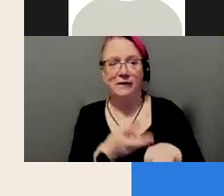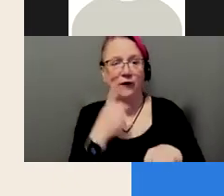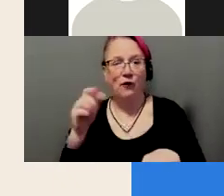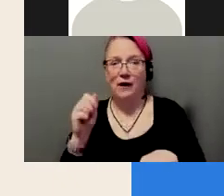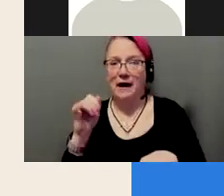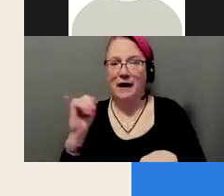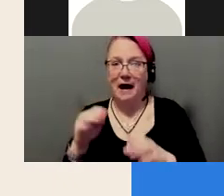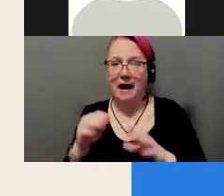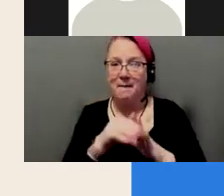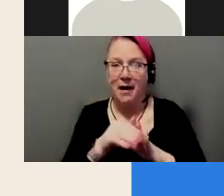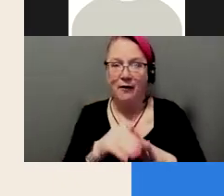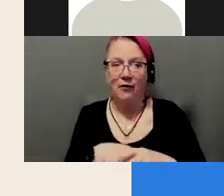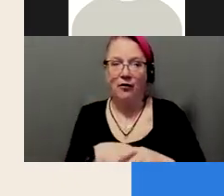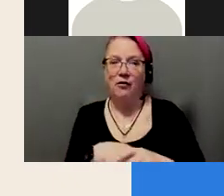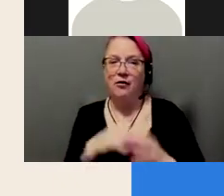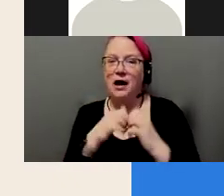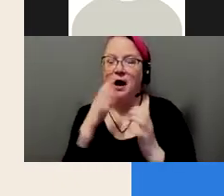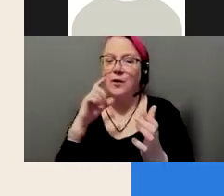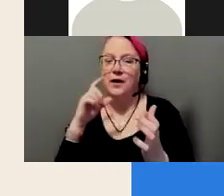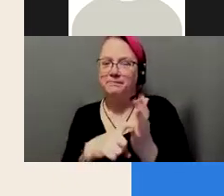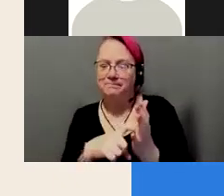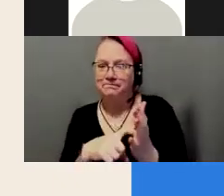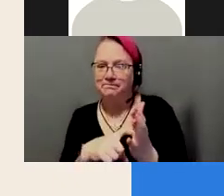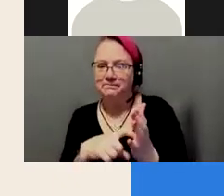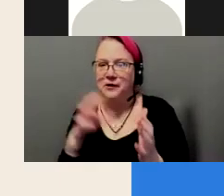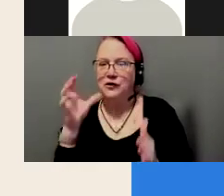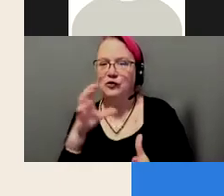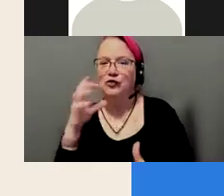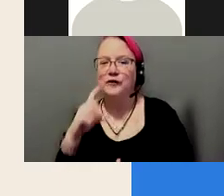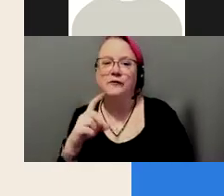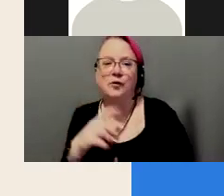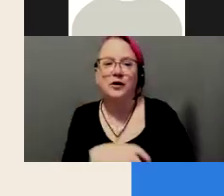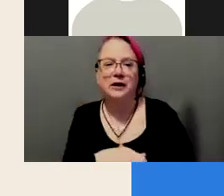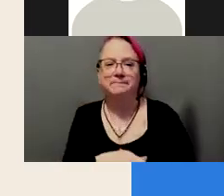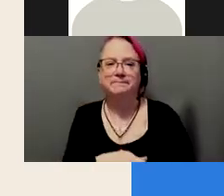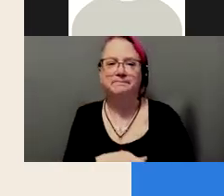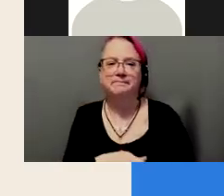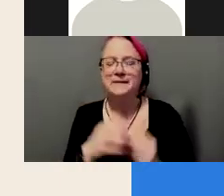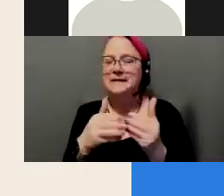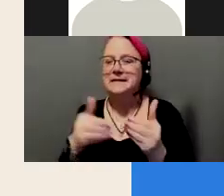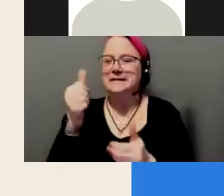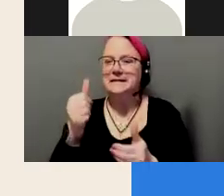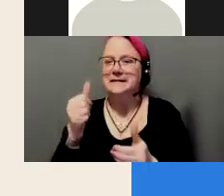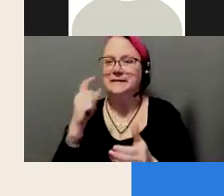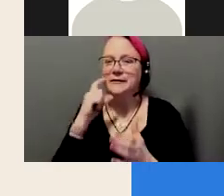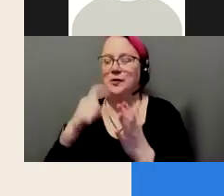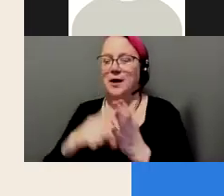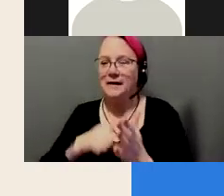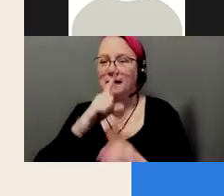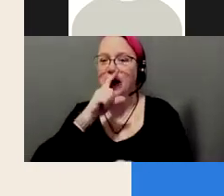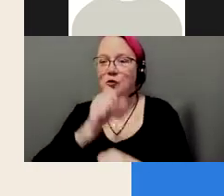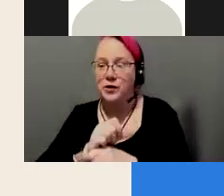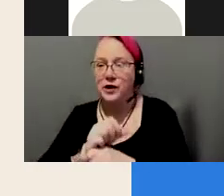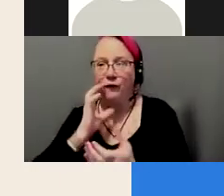to do. So a lot of the time how we identify it is by looking for like it's easier to identify a real photo versus an